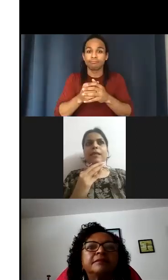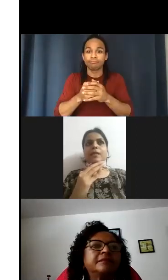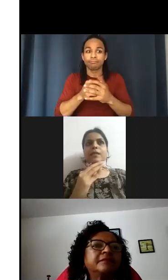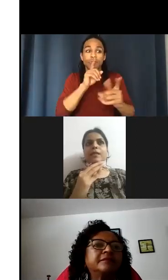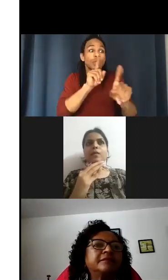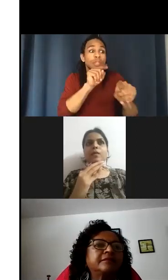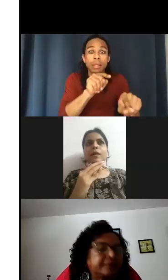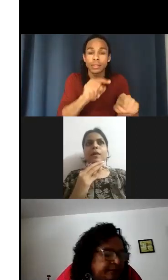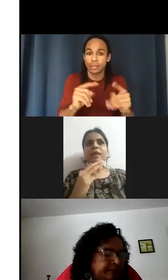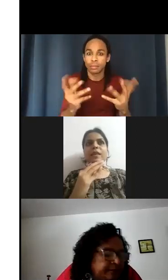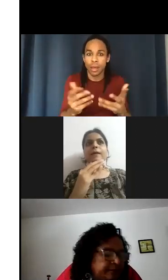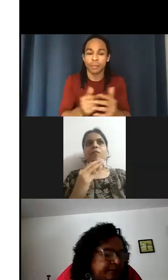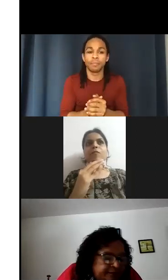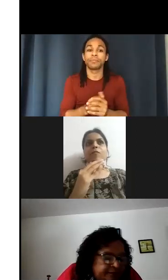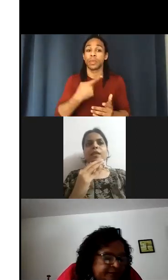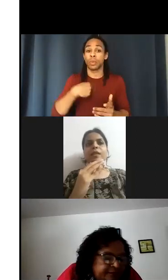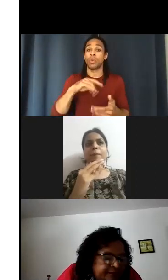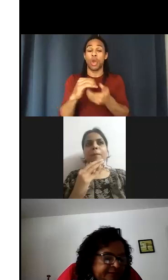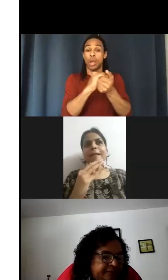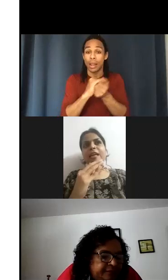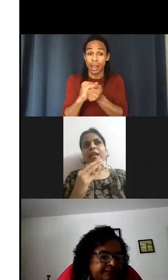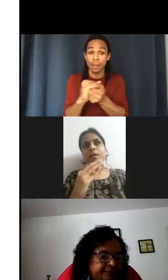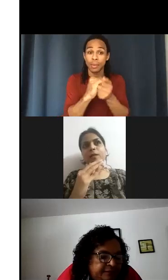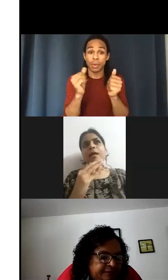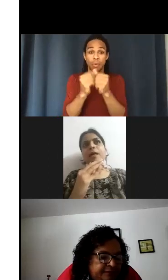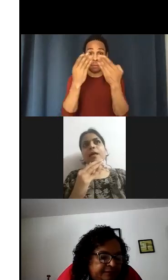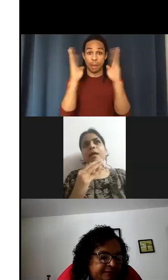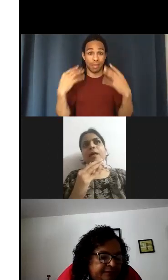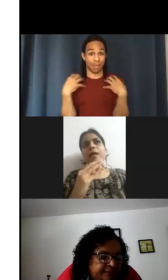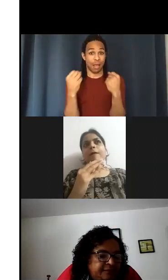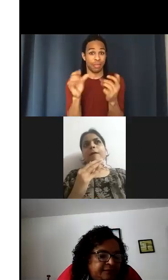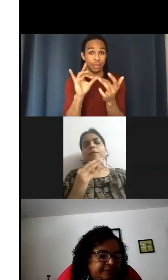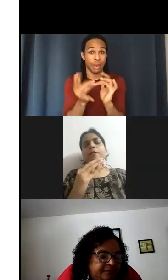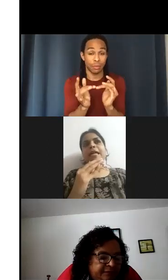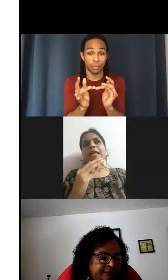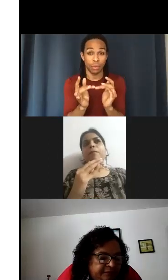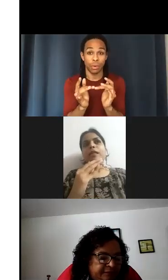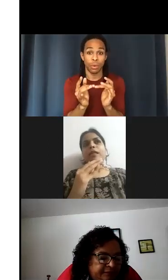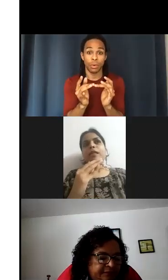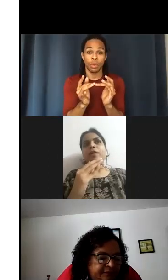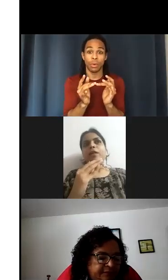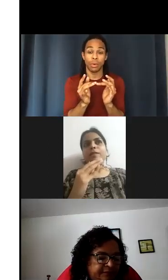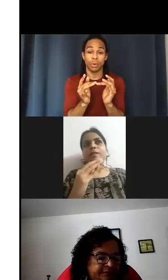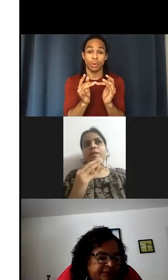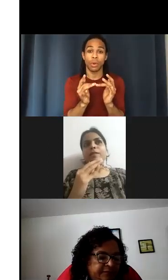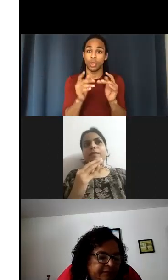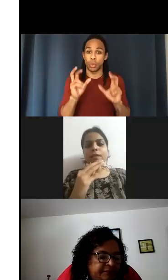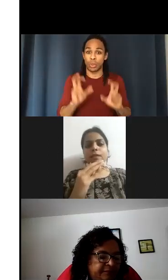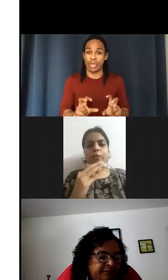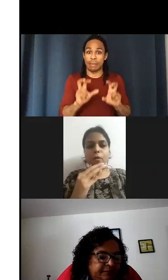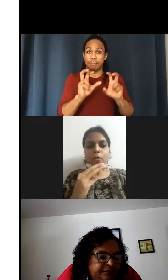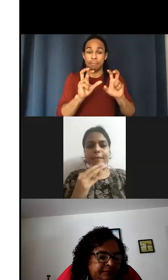collaborating with the public health networks to really input into the government systems